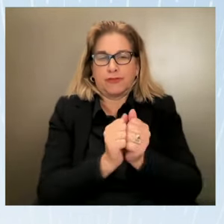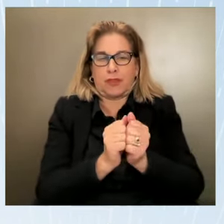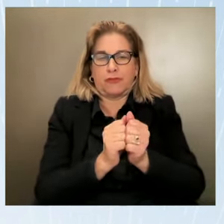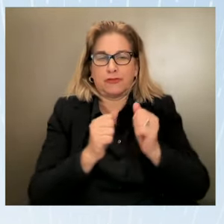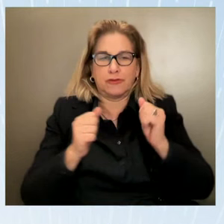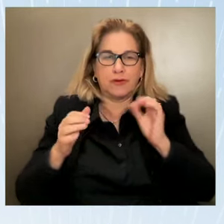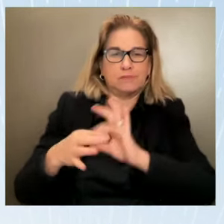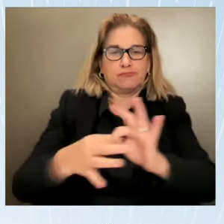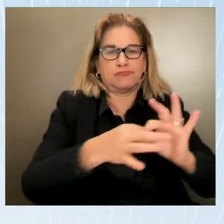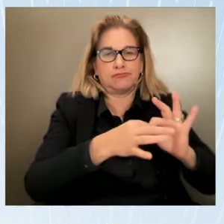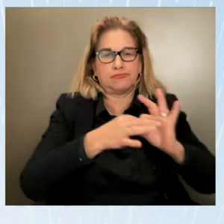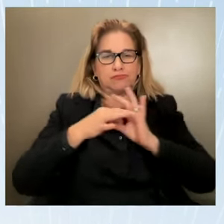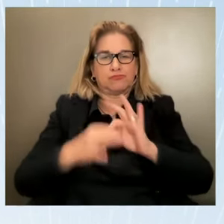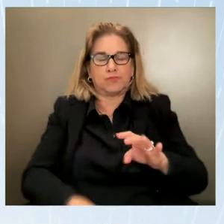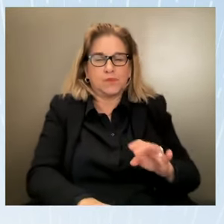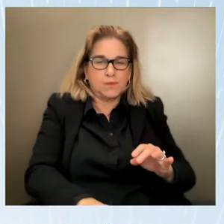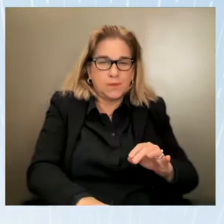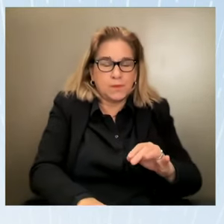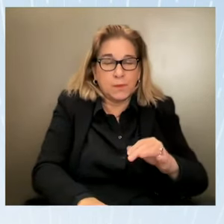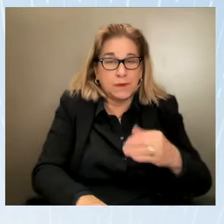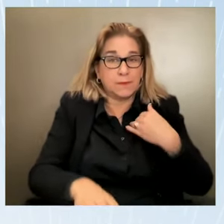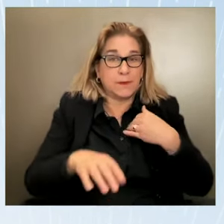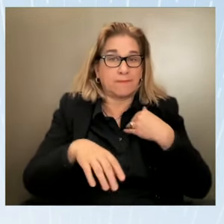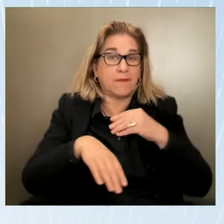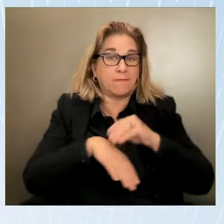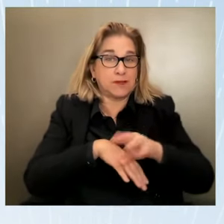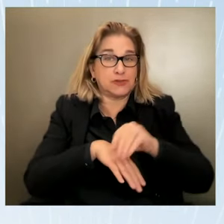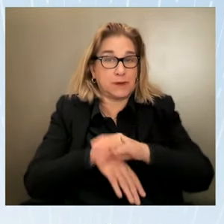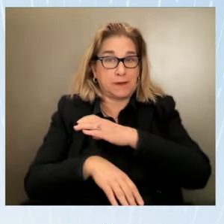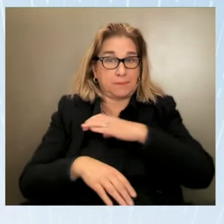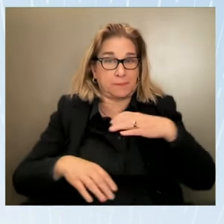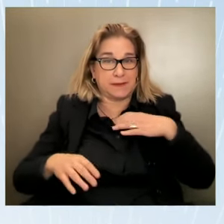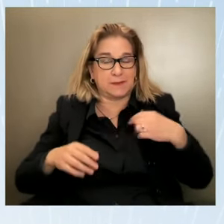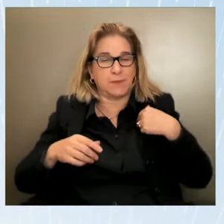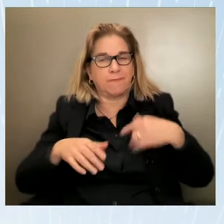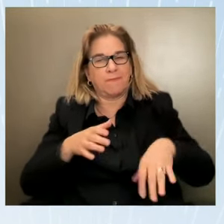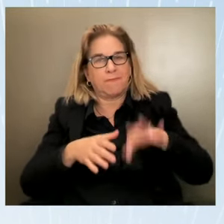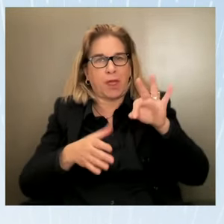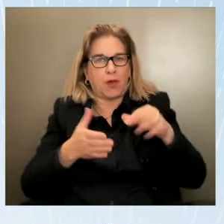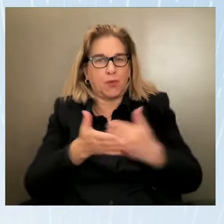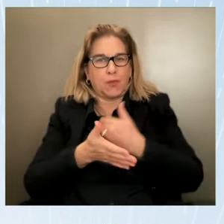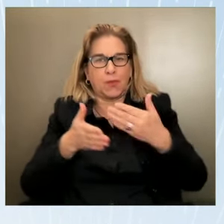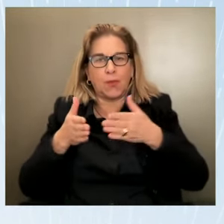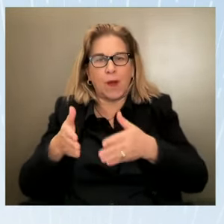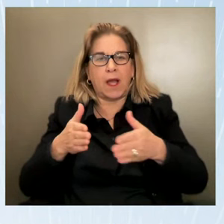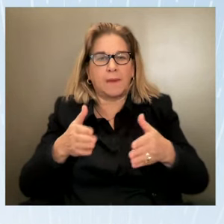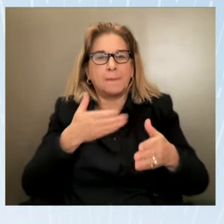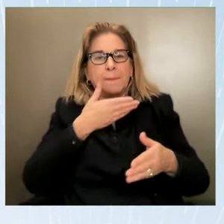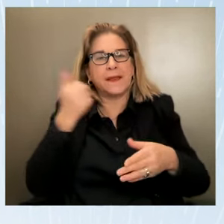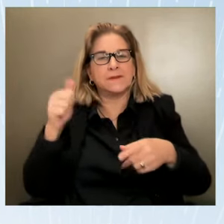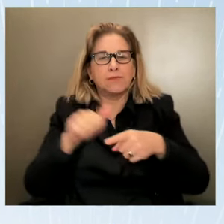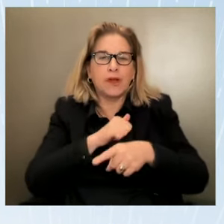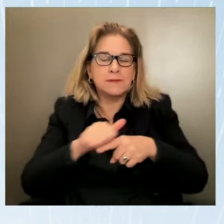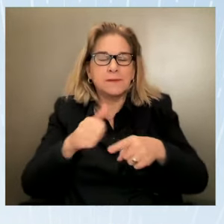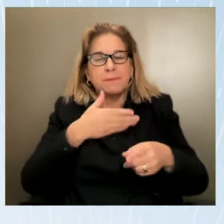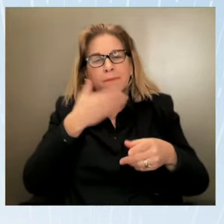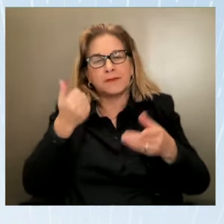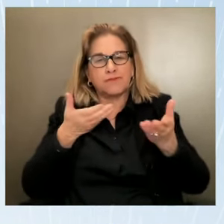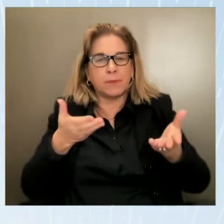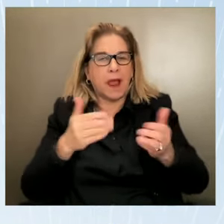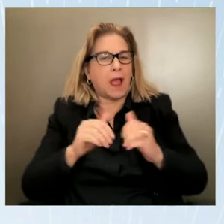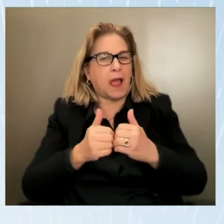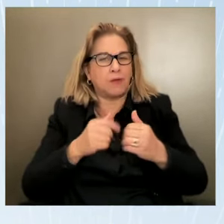begin developing new best practices and recommendations across all modes of transportation. We're also soon going to be engaging with owners